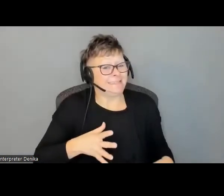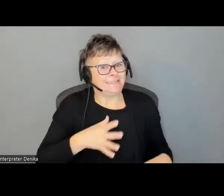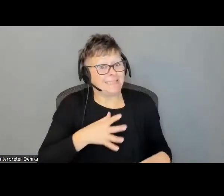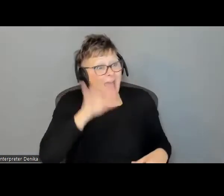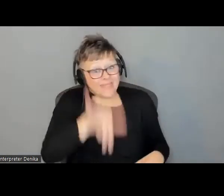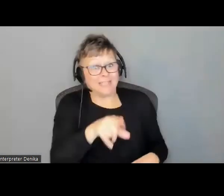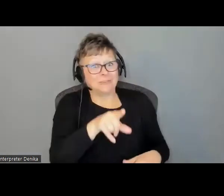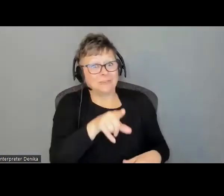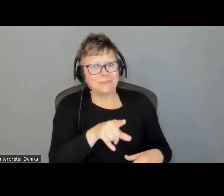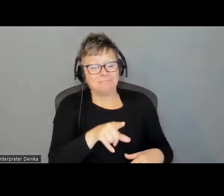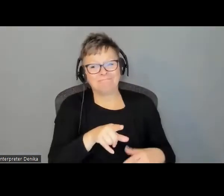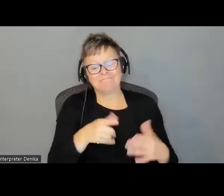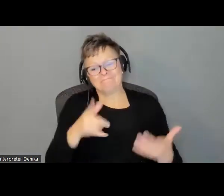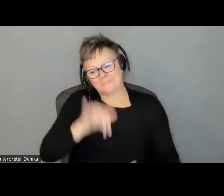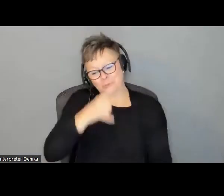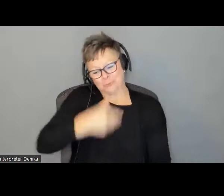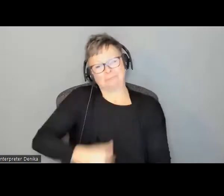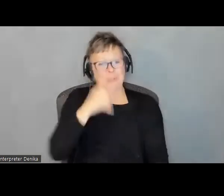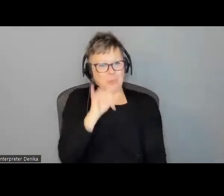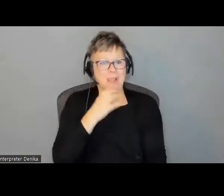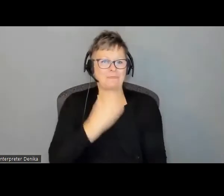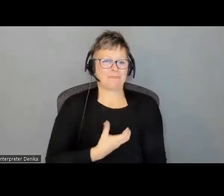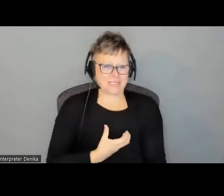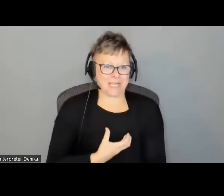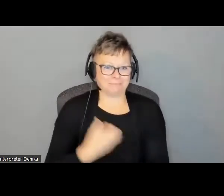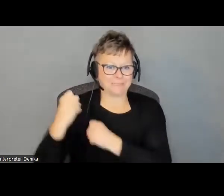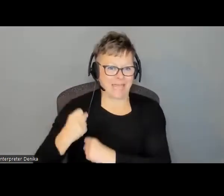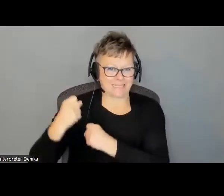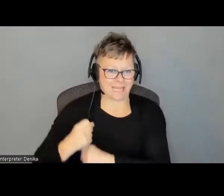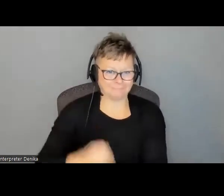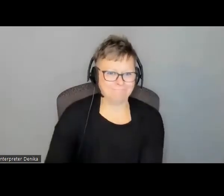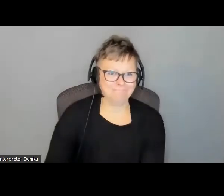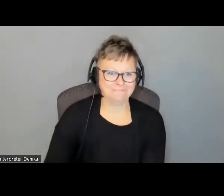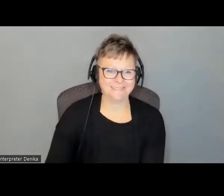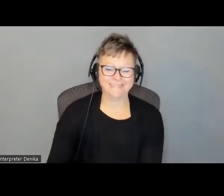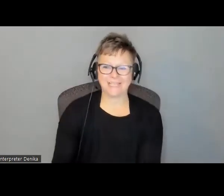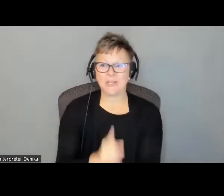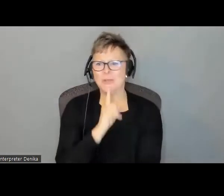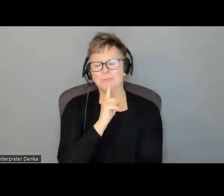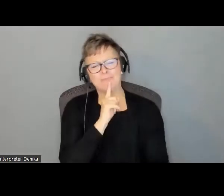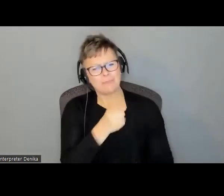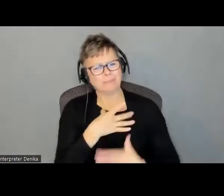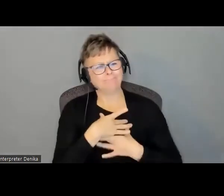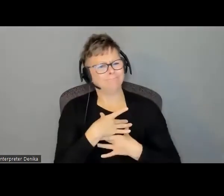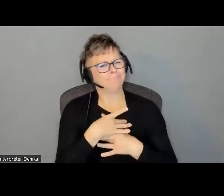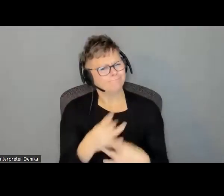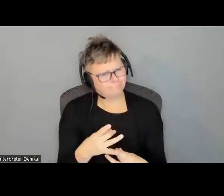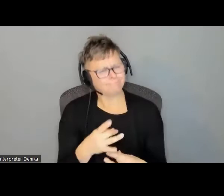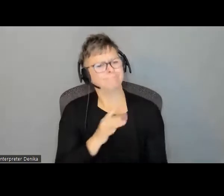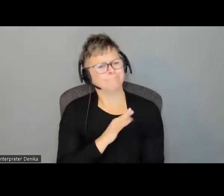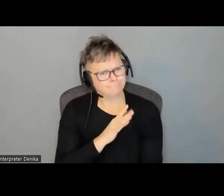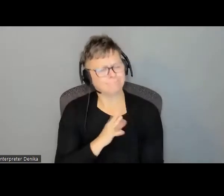to a good description of me as you're going to get. It is really interesting to do this workshop with